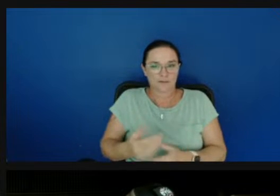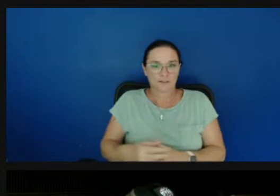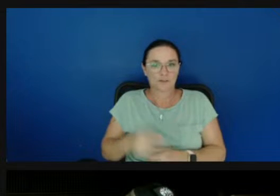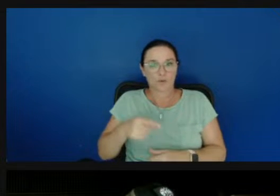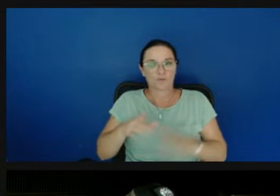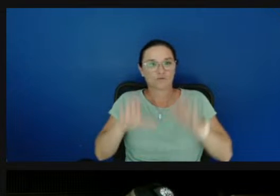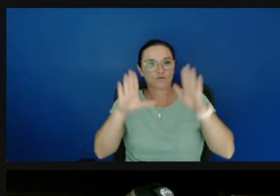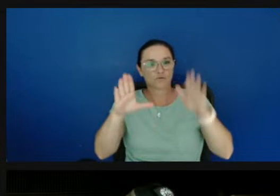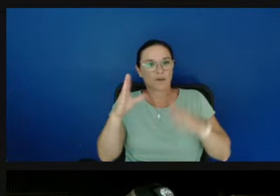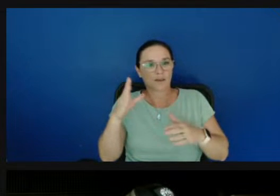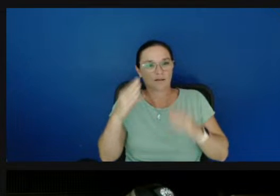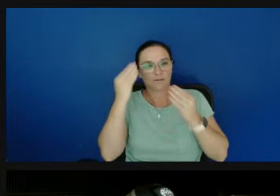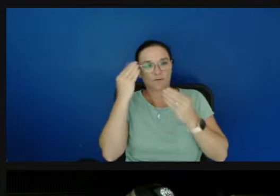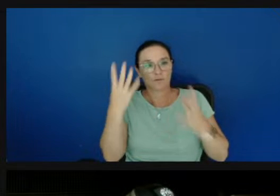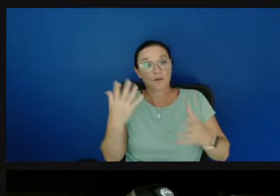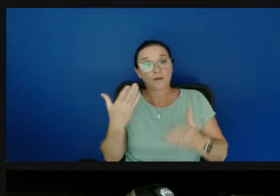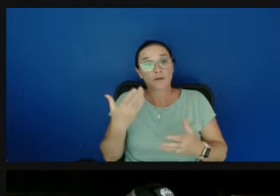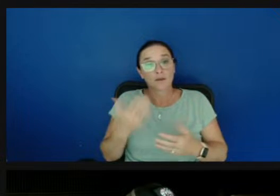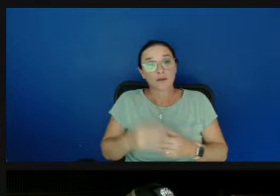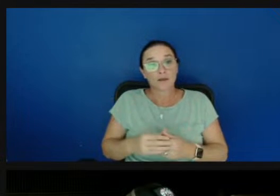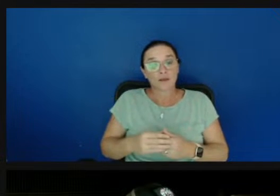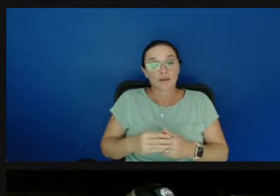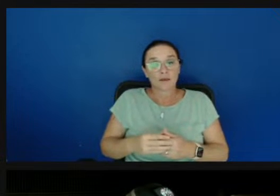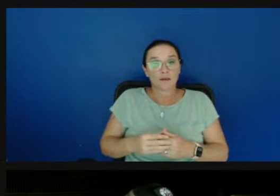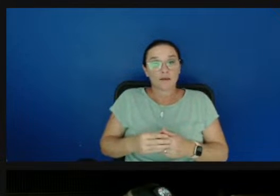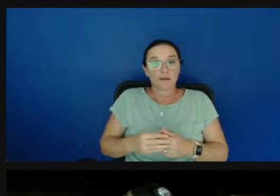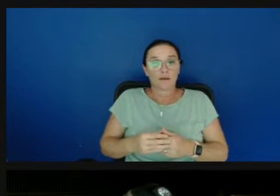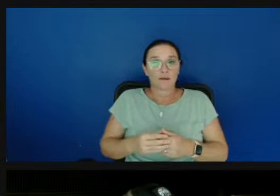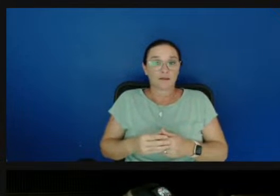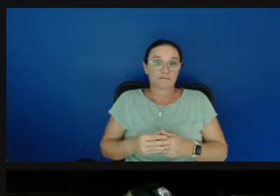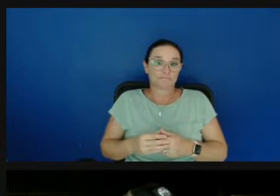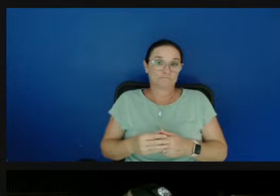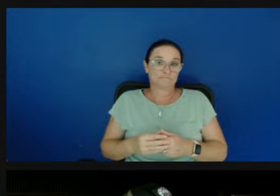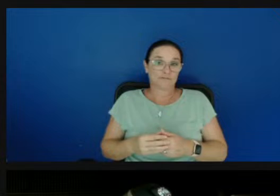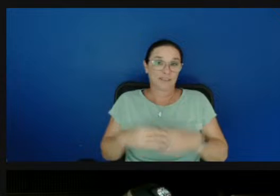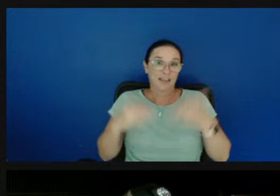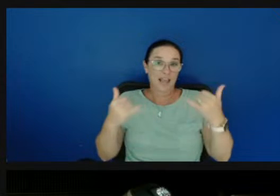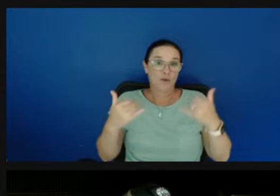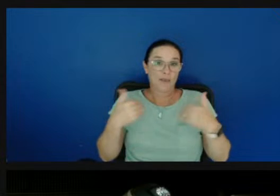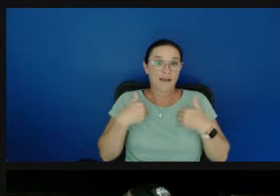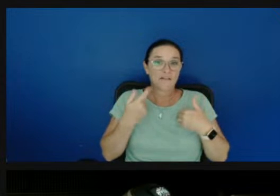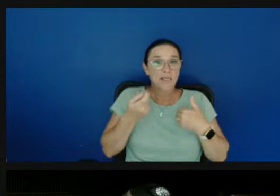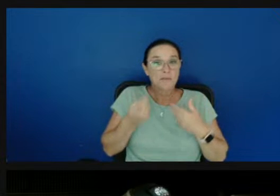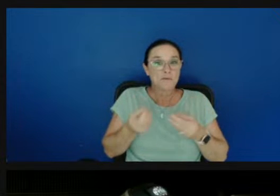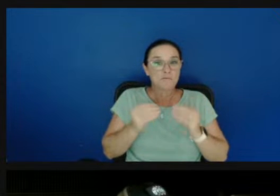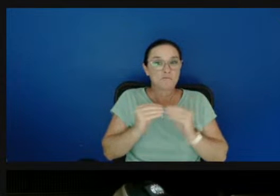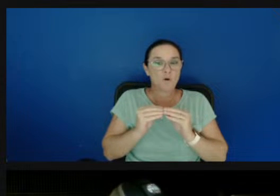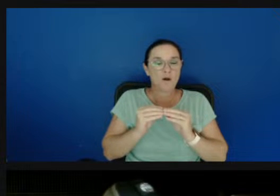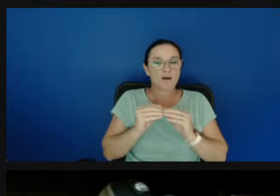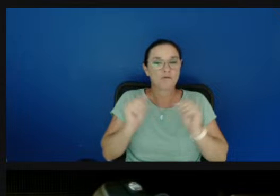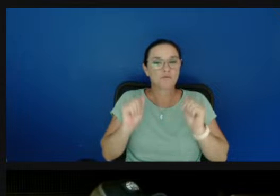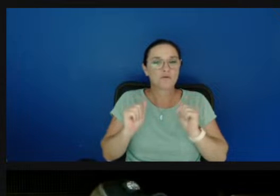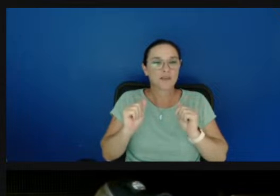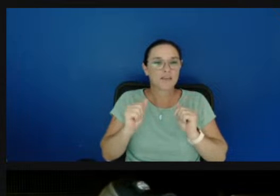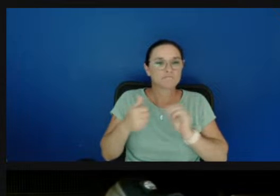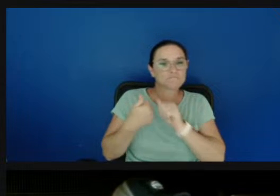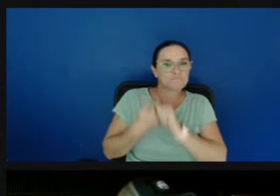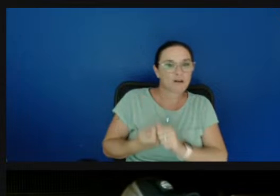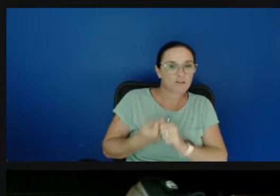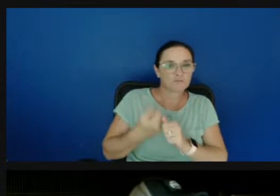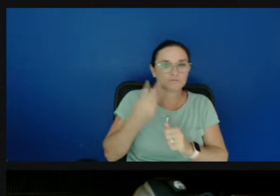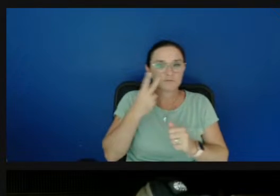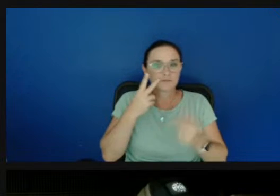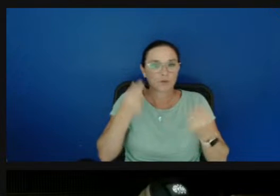information. Likely there'll be a major publication, and here we are getting a sneak preview. Can I ask you a quick question on that?